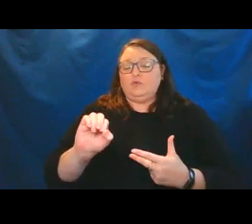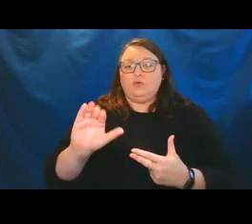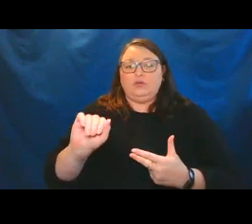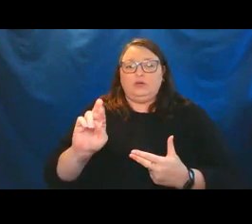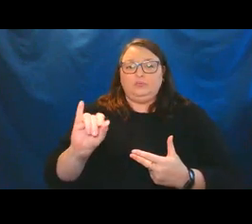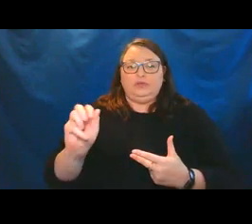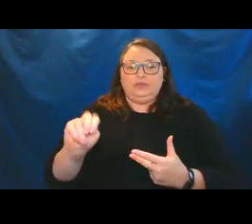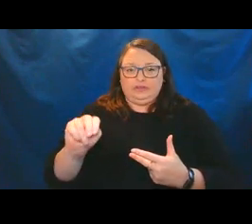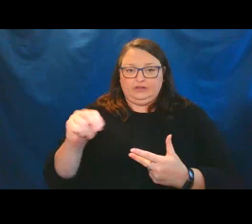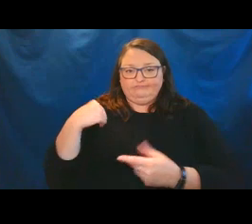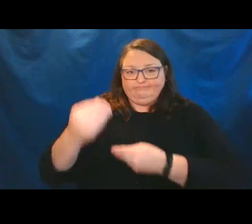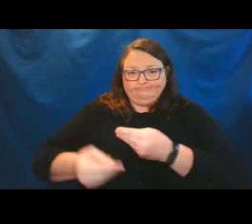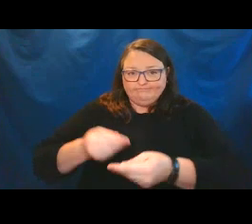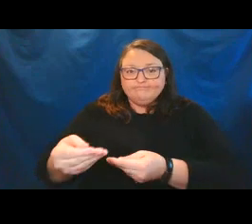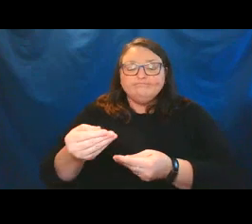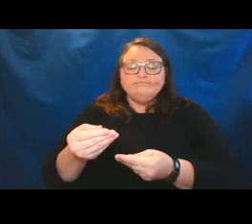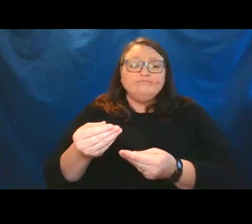and under-resourced.